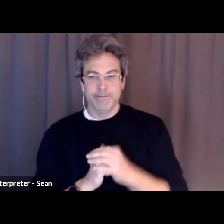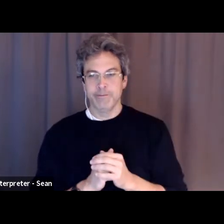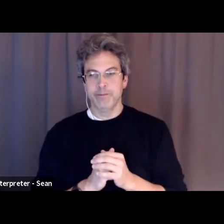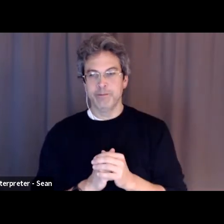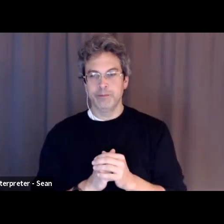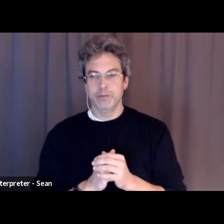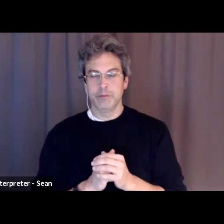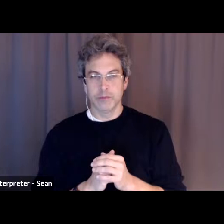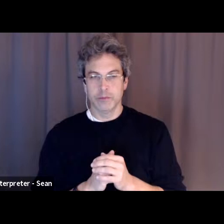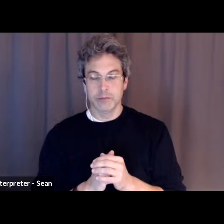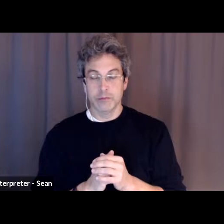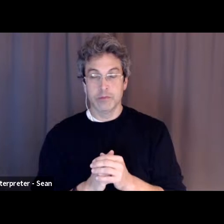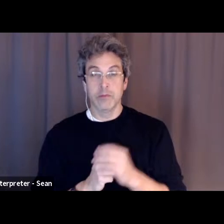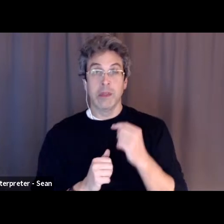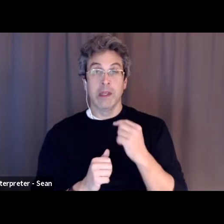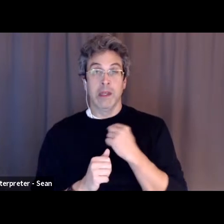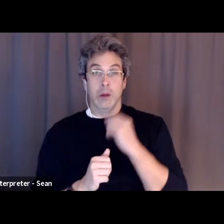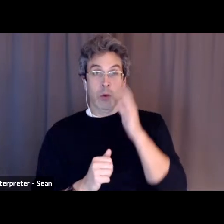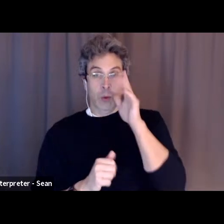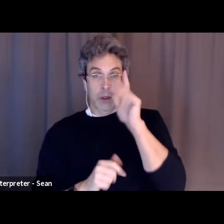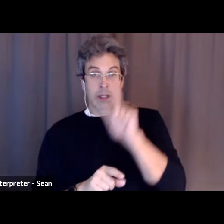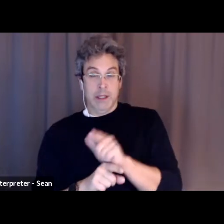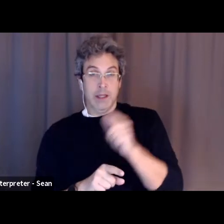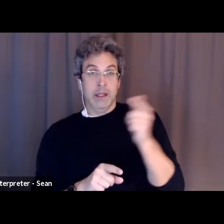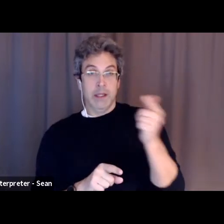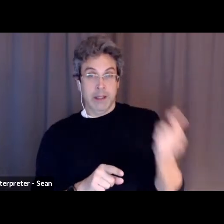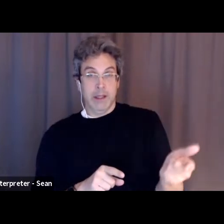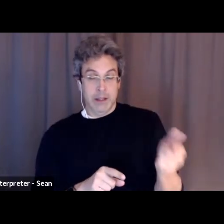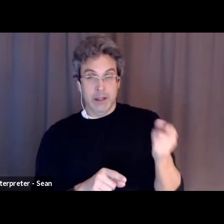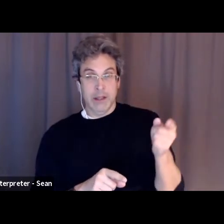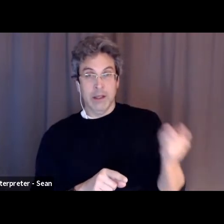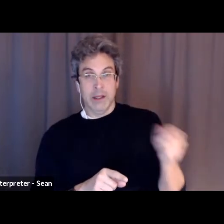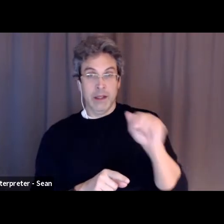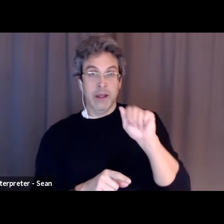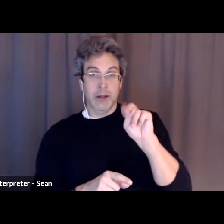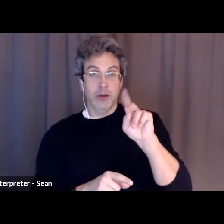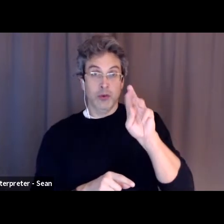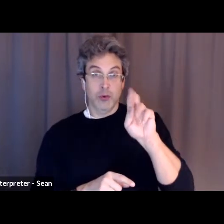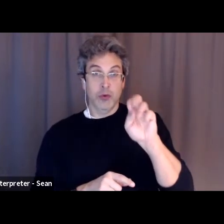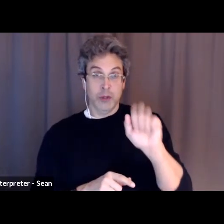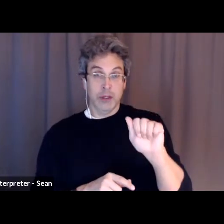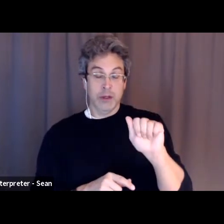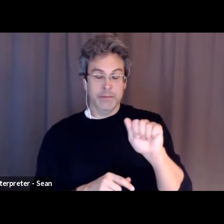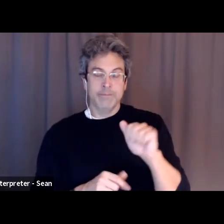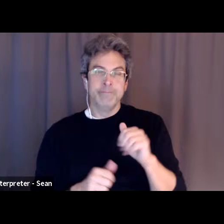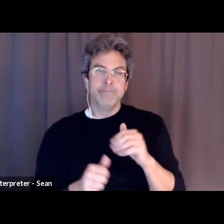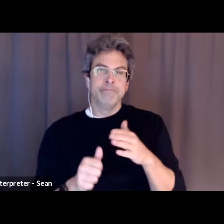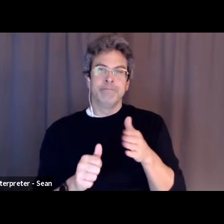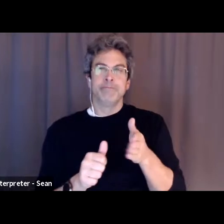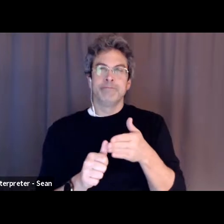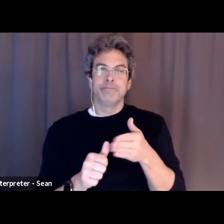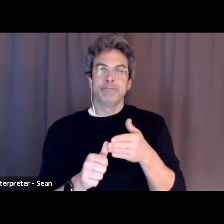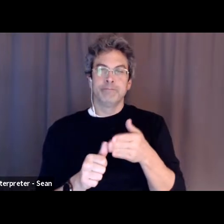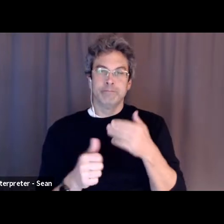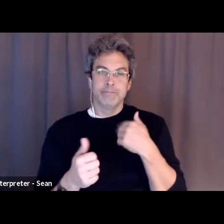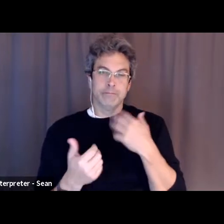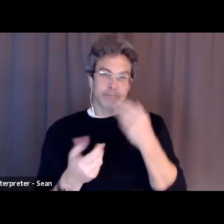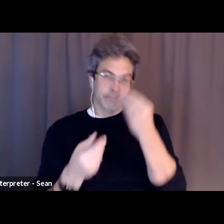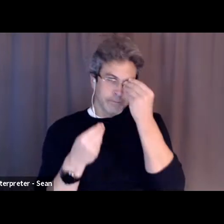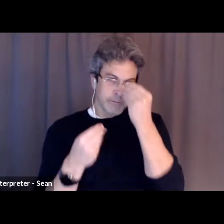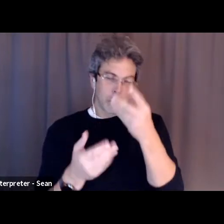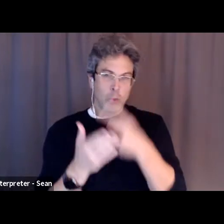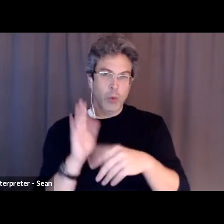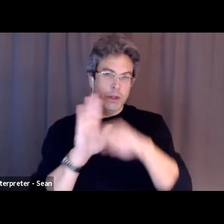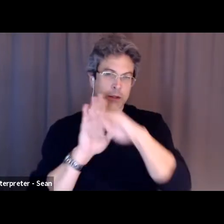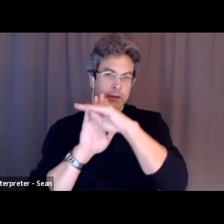Before I turn things over to our special guests, I'd like to remind you about the agenda.